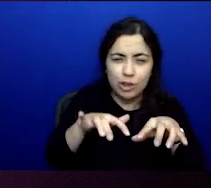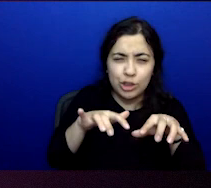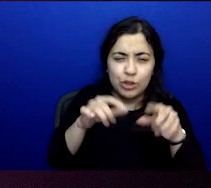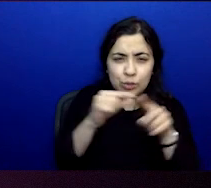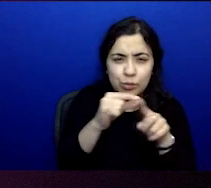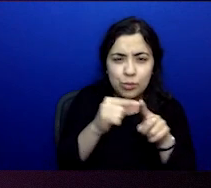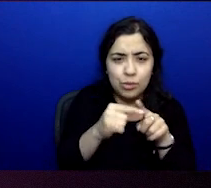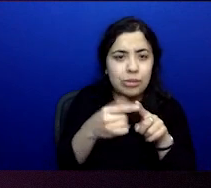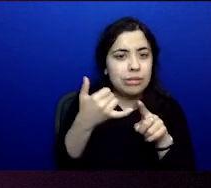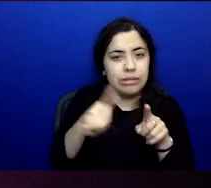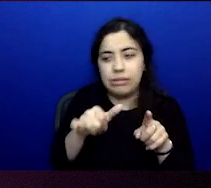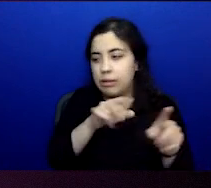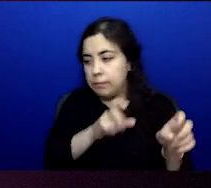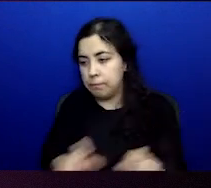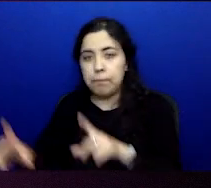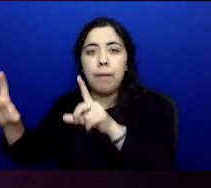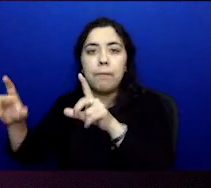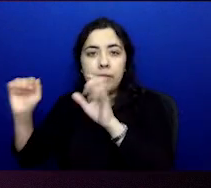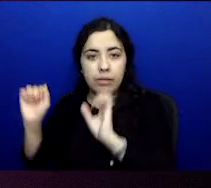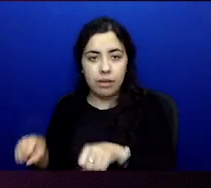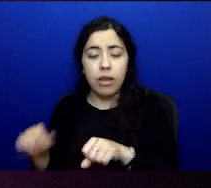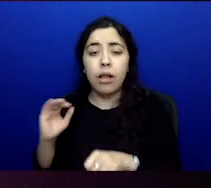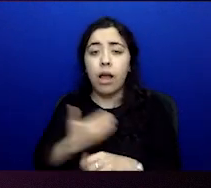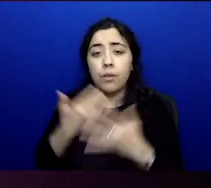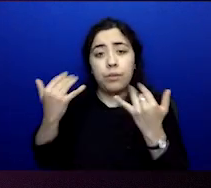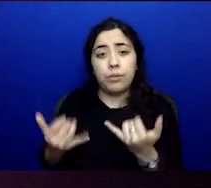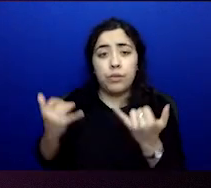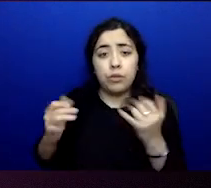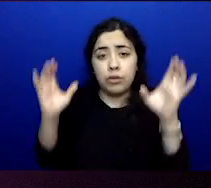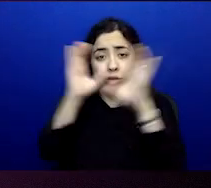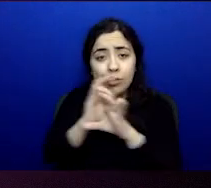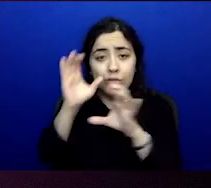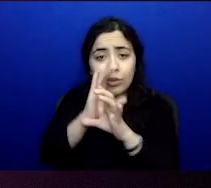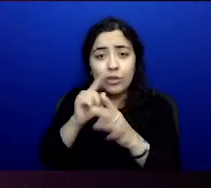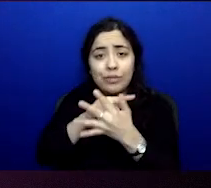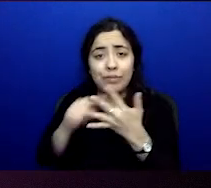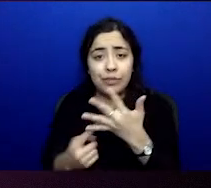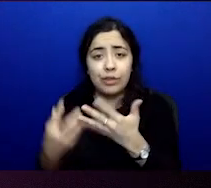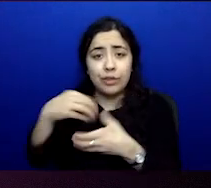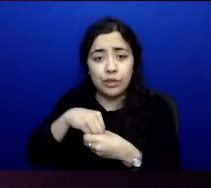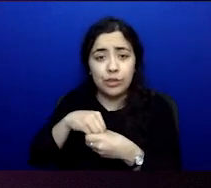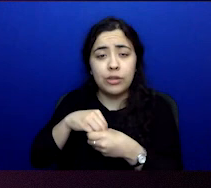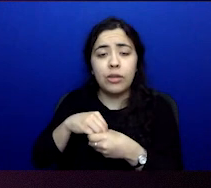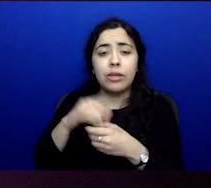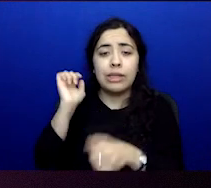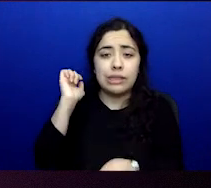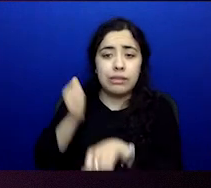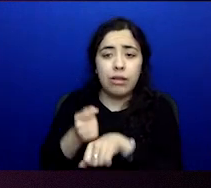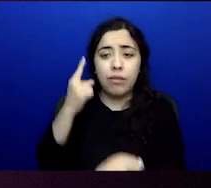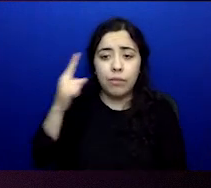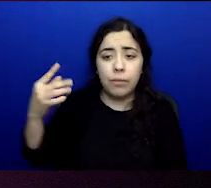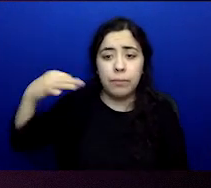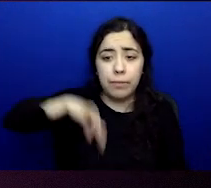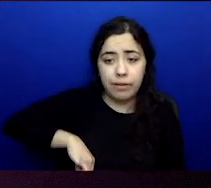So our current search feature ties in our select set of benefits